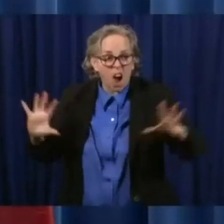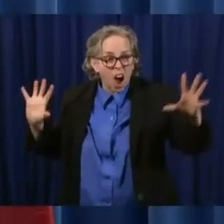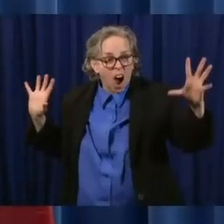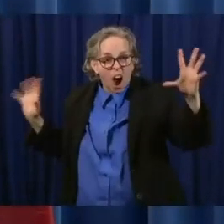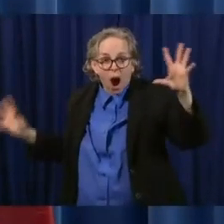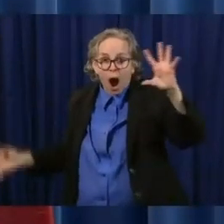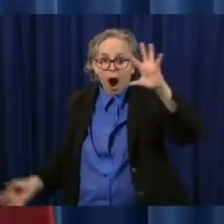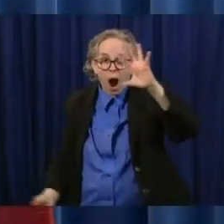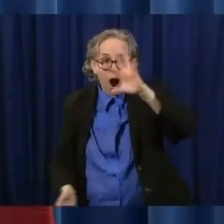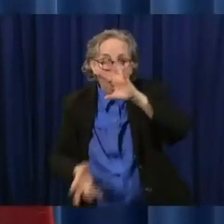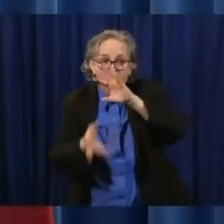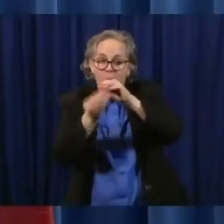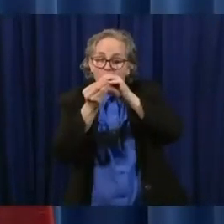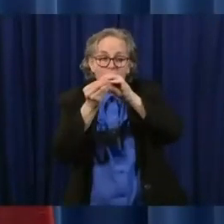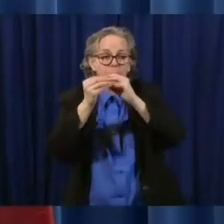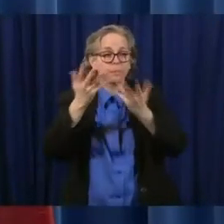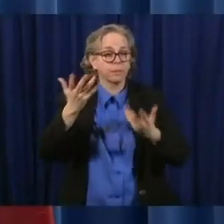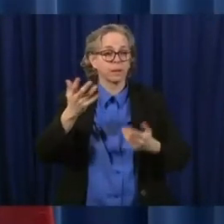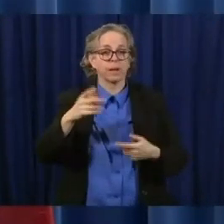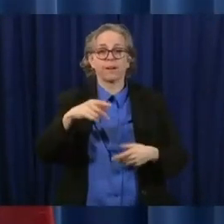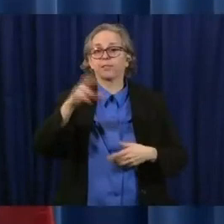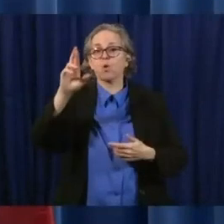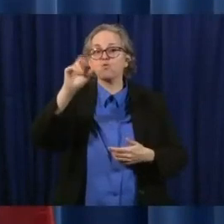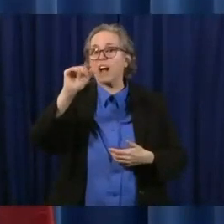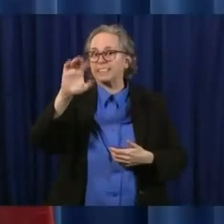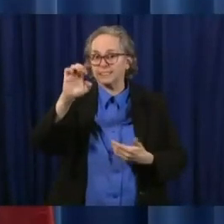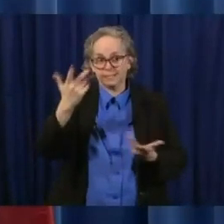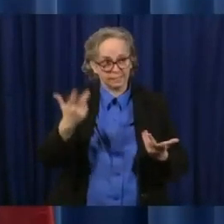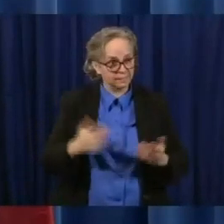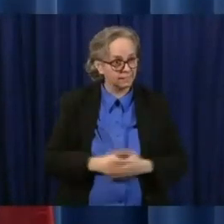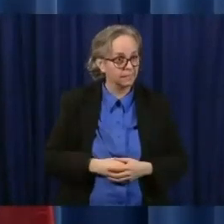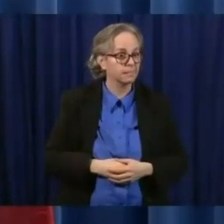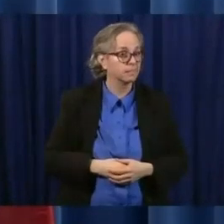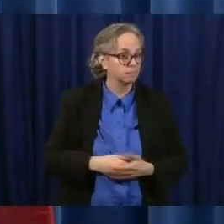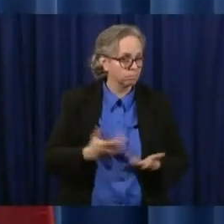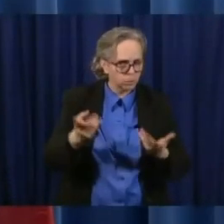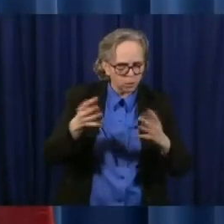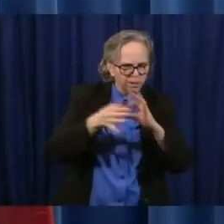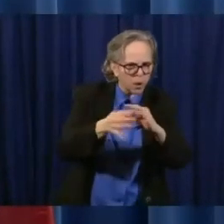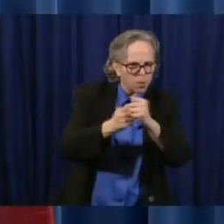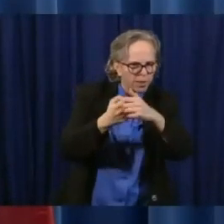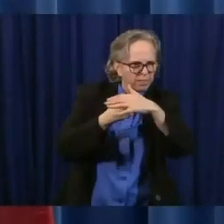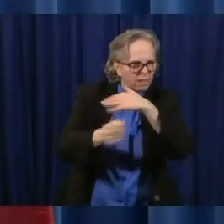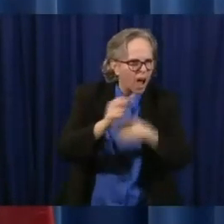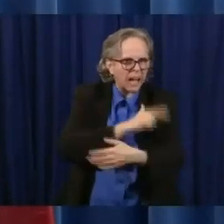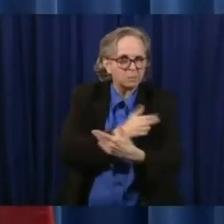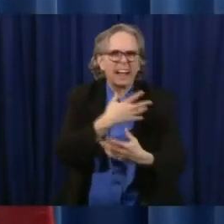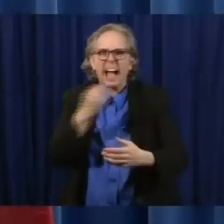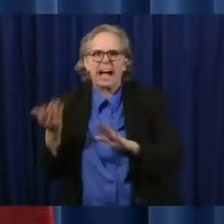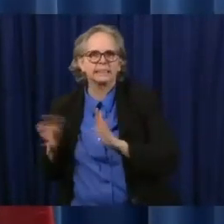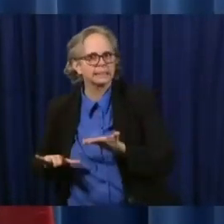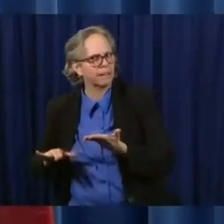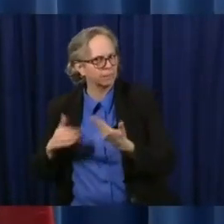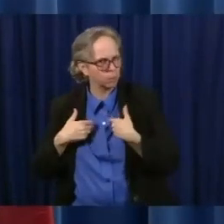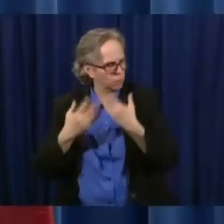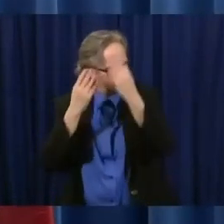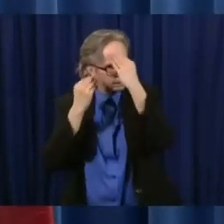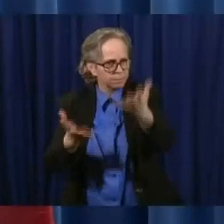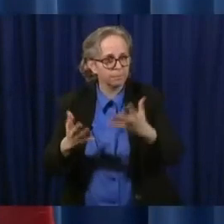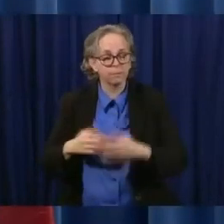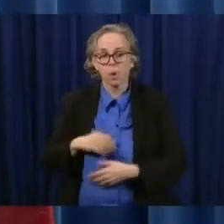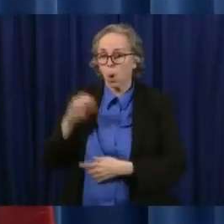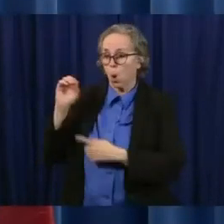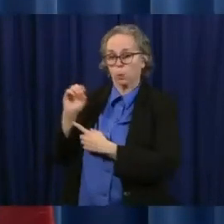of individuals, hospitalizations, and deaths as they are reported to the department. ODH provides